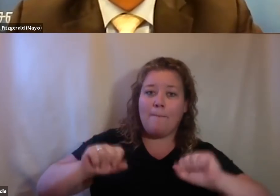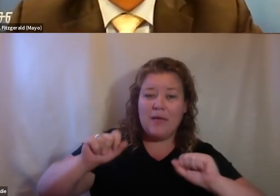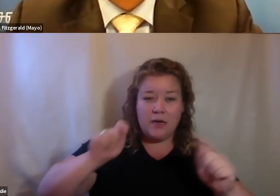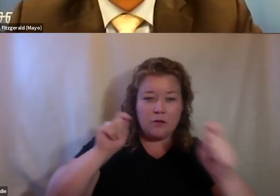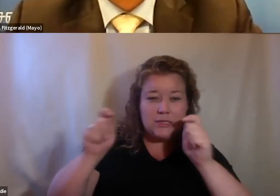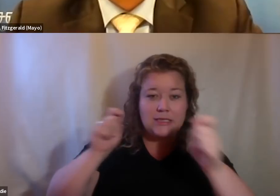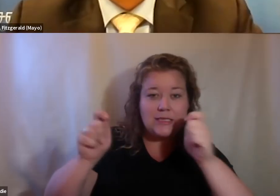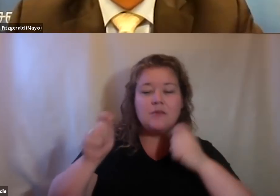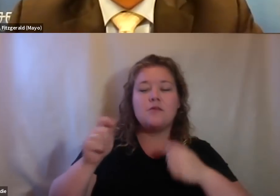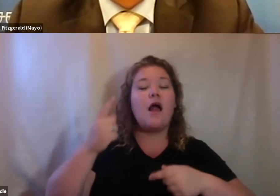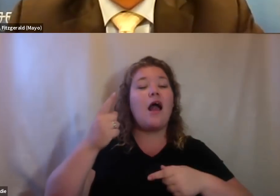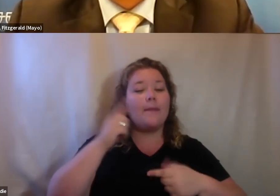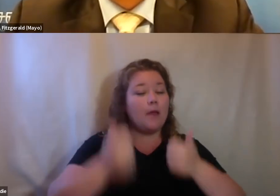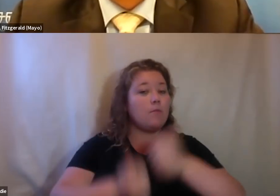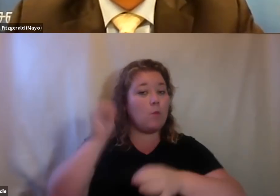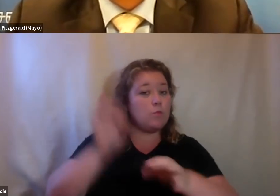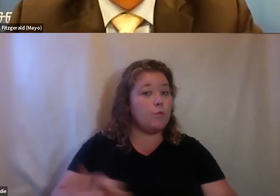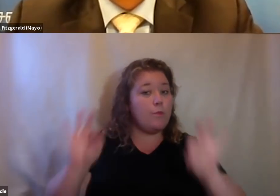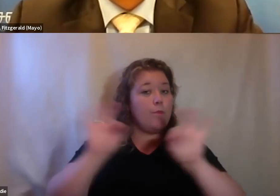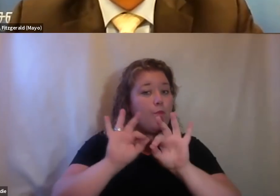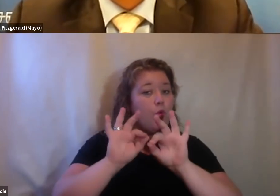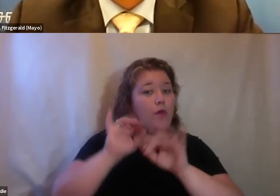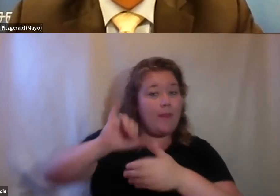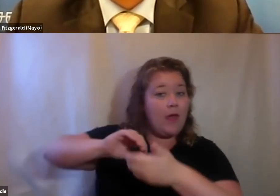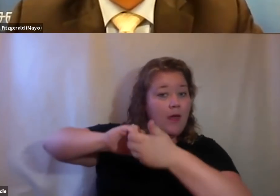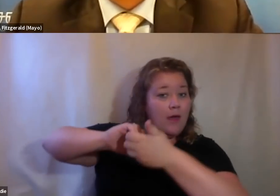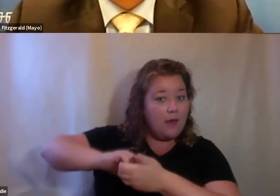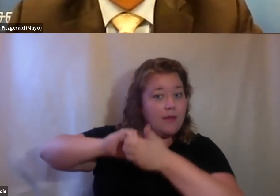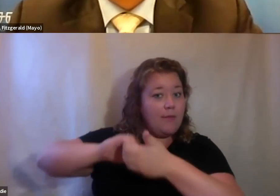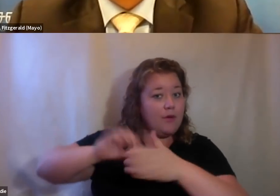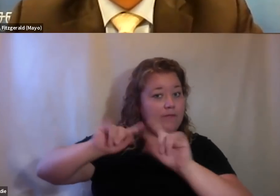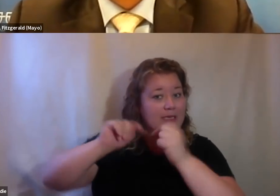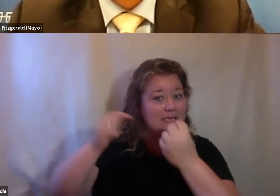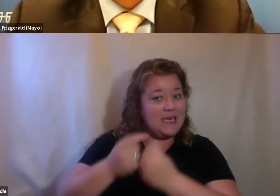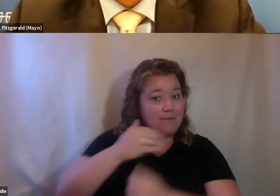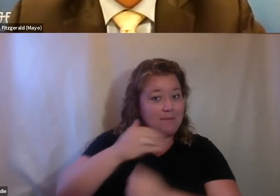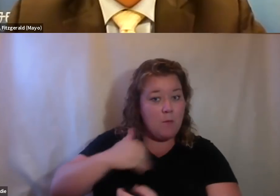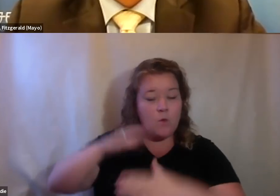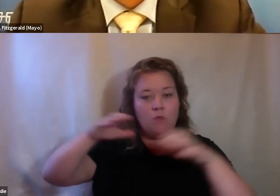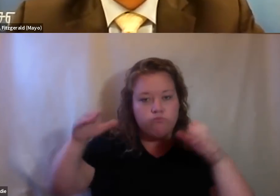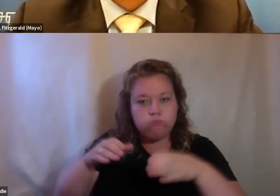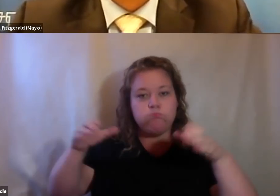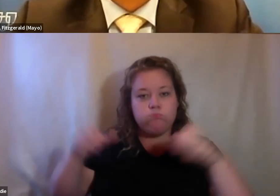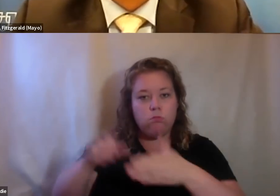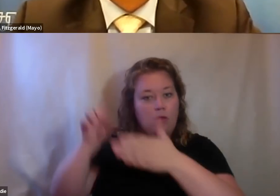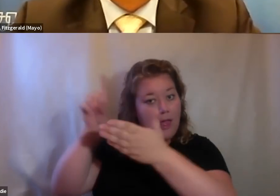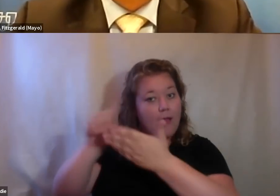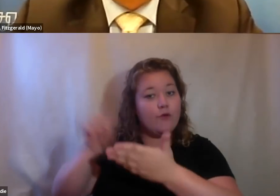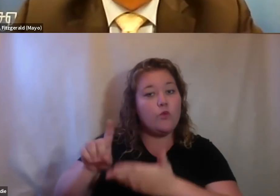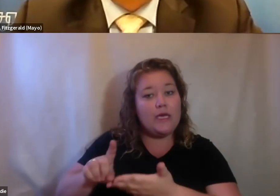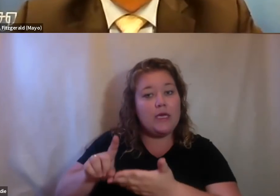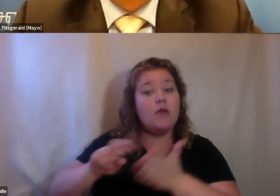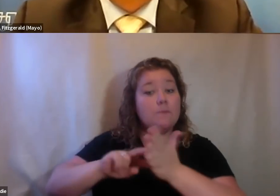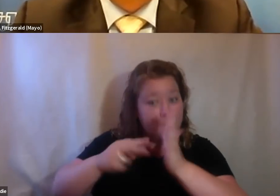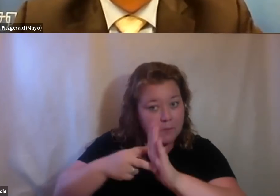most importantly, the collaborative members will be meeting weekly and having the discussion and really